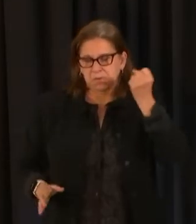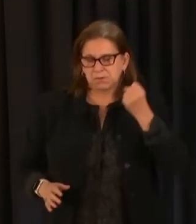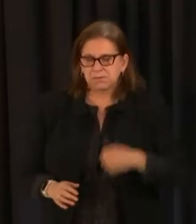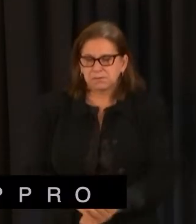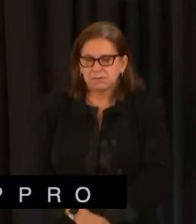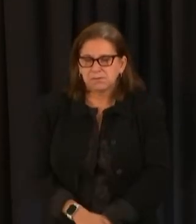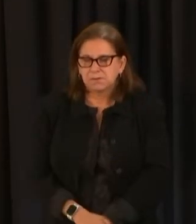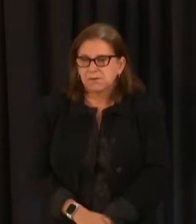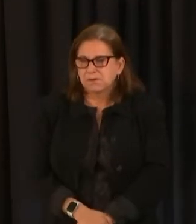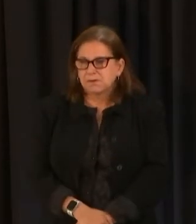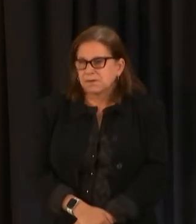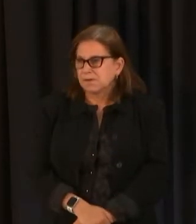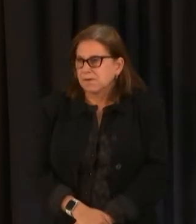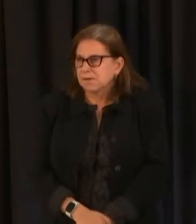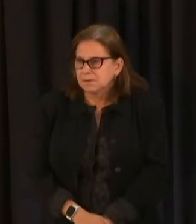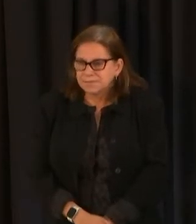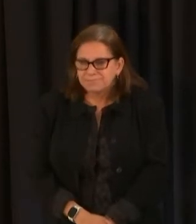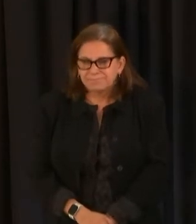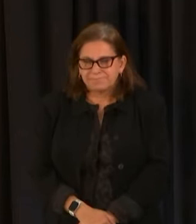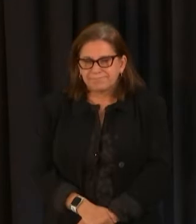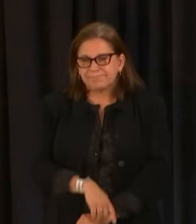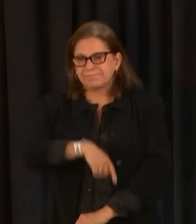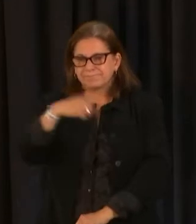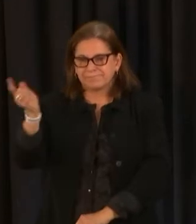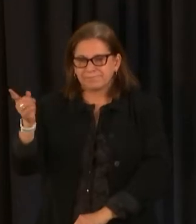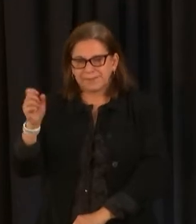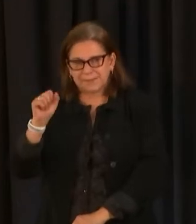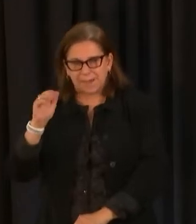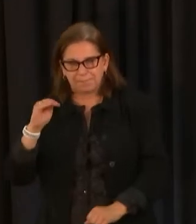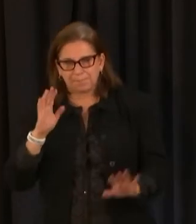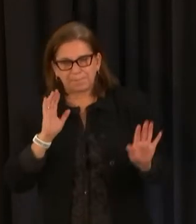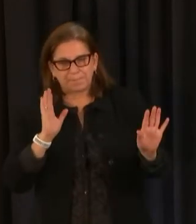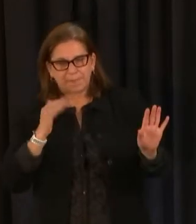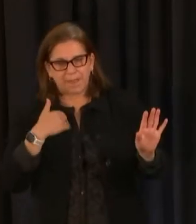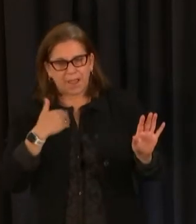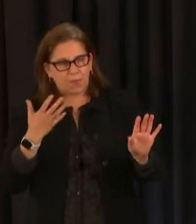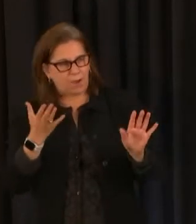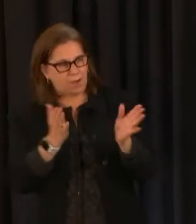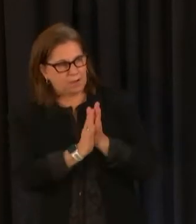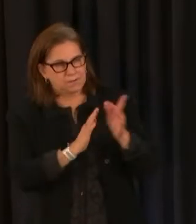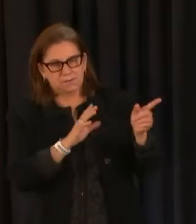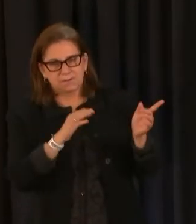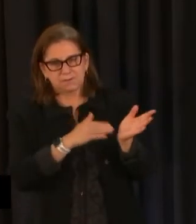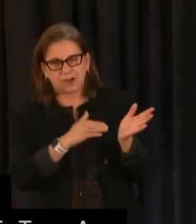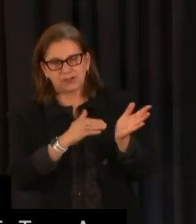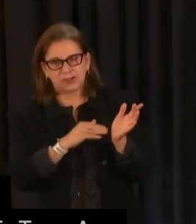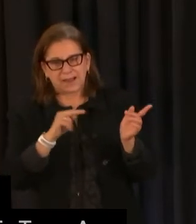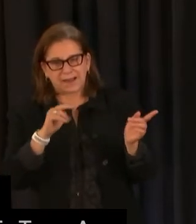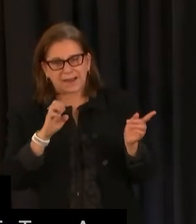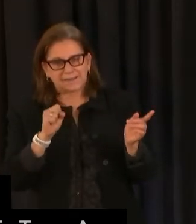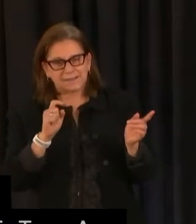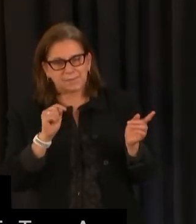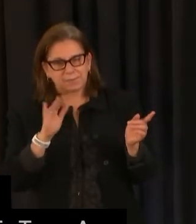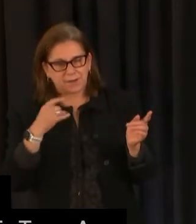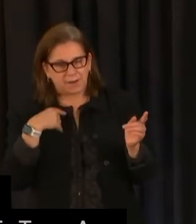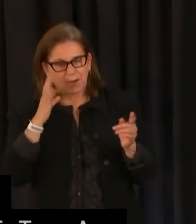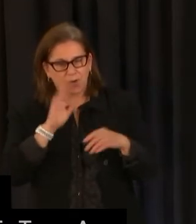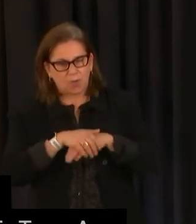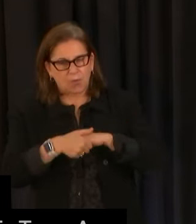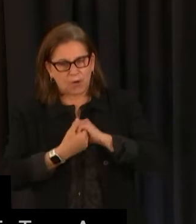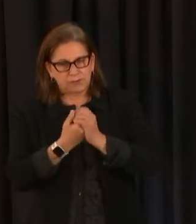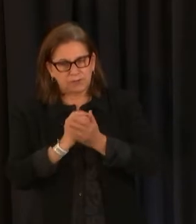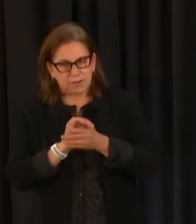Last, Dr. Nesbitt, a question. Of course. Dr. Nesbitt, you've said wash your hands, and I noticed Dr. Fauci says the same